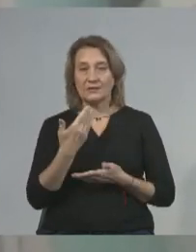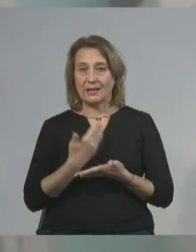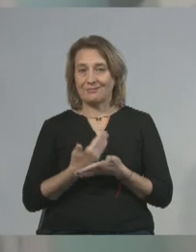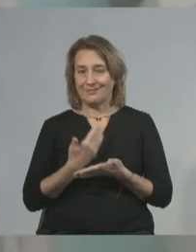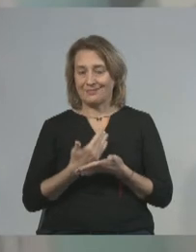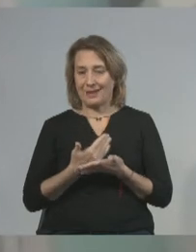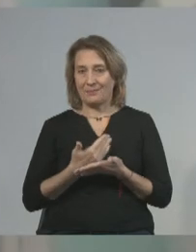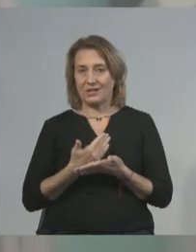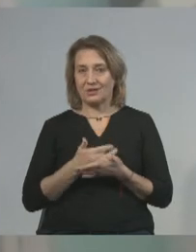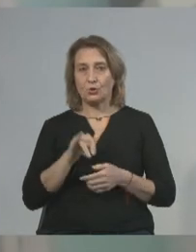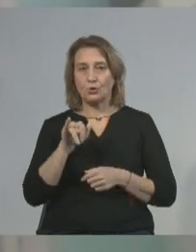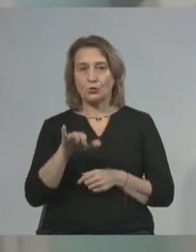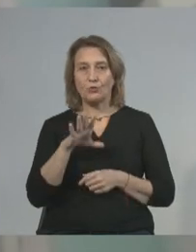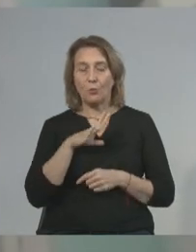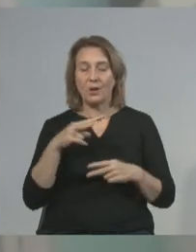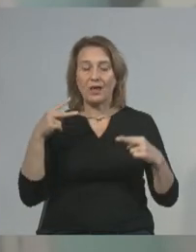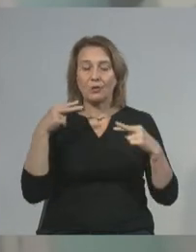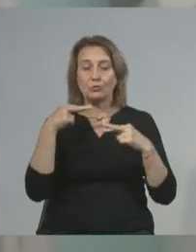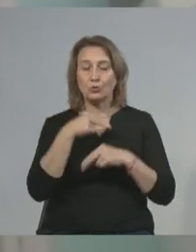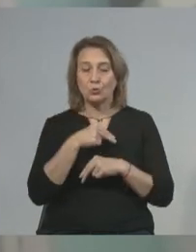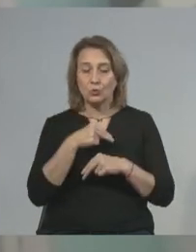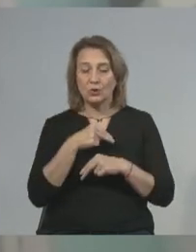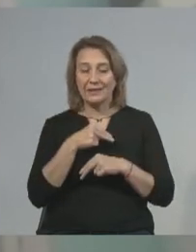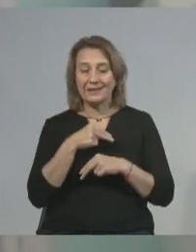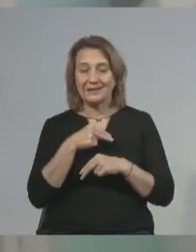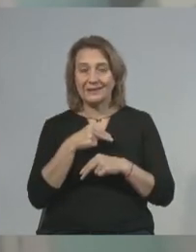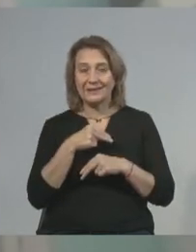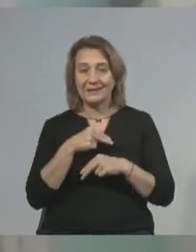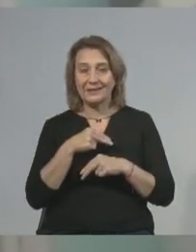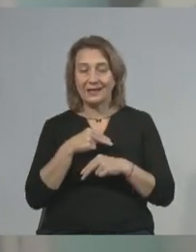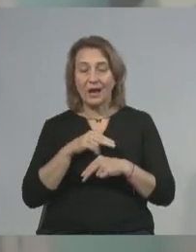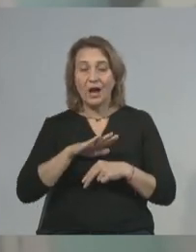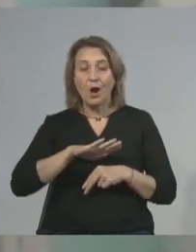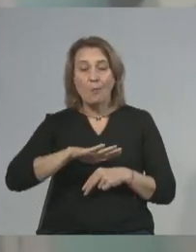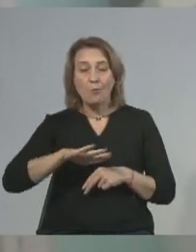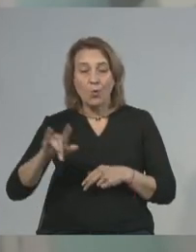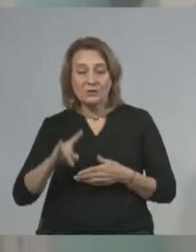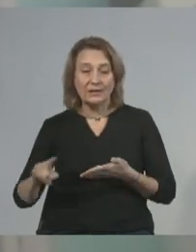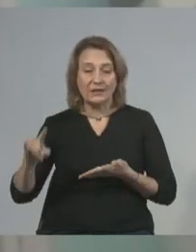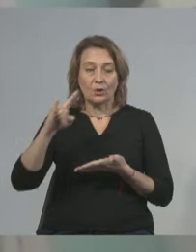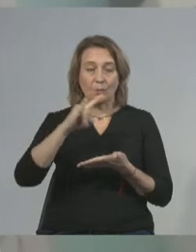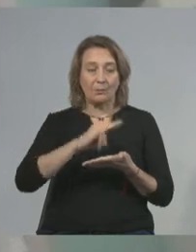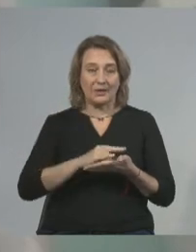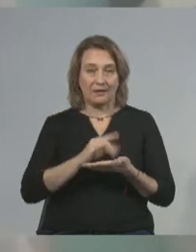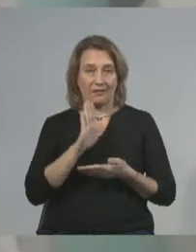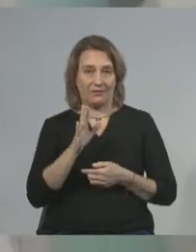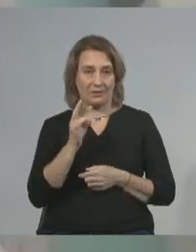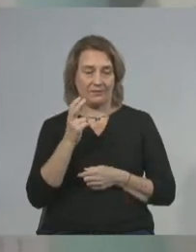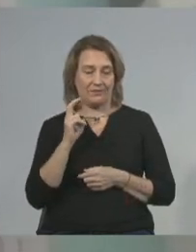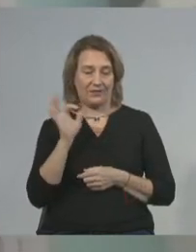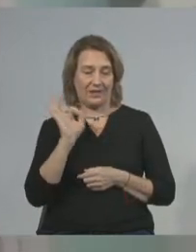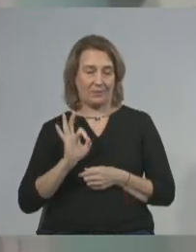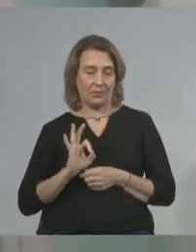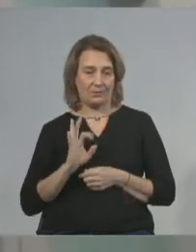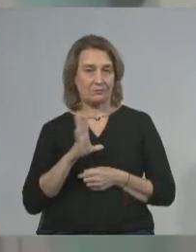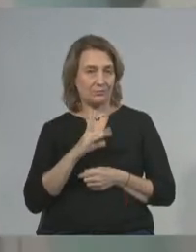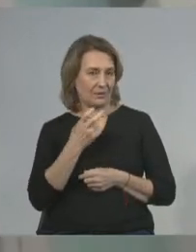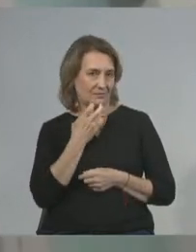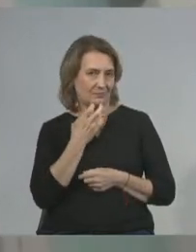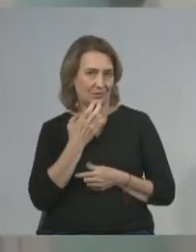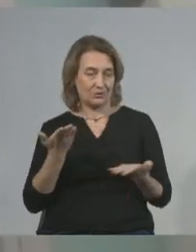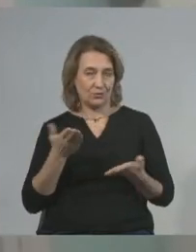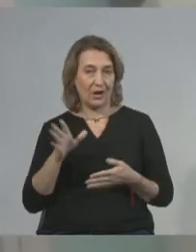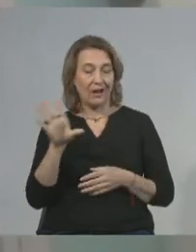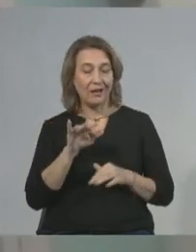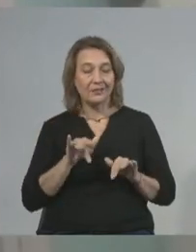germany that's almost uh funny in in a way but the whole case was navalny it's very much